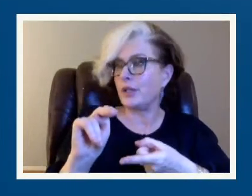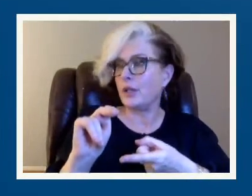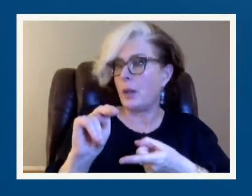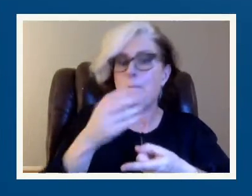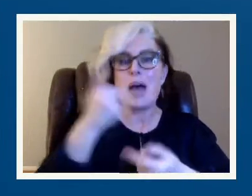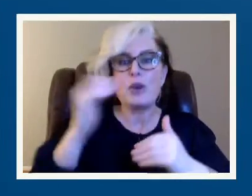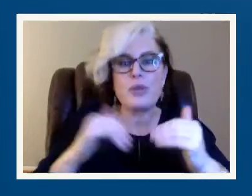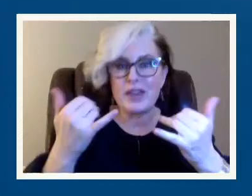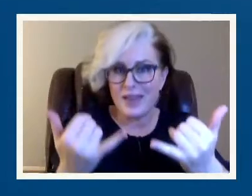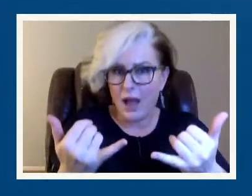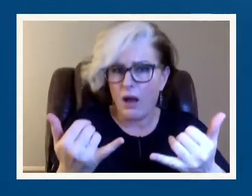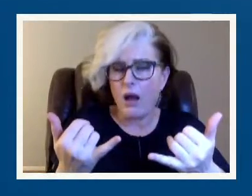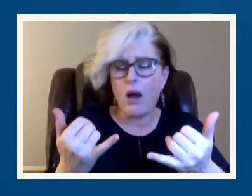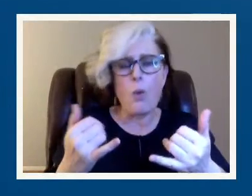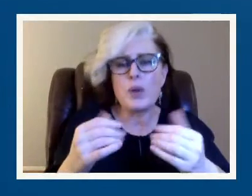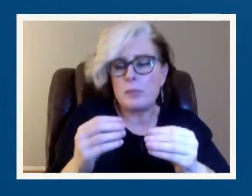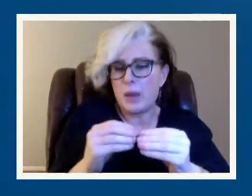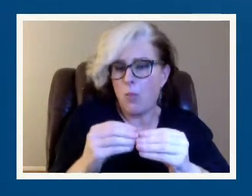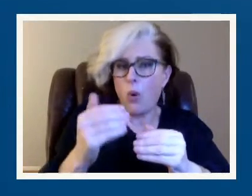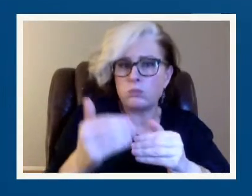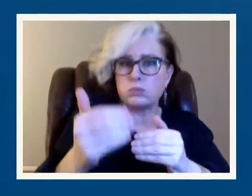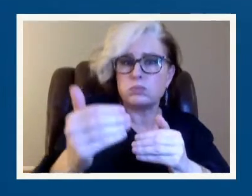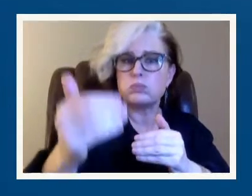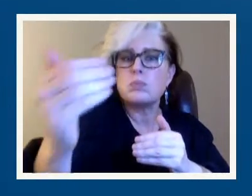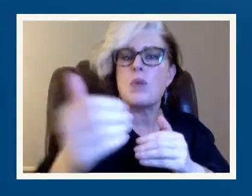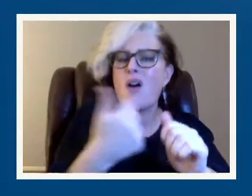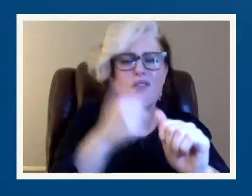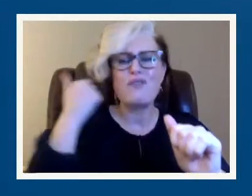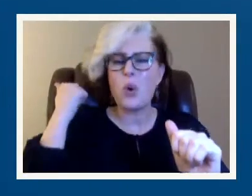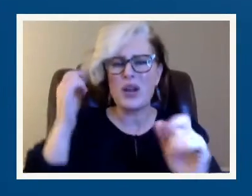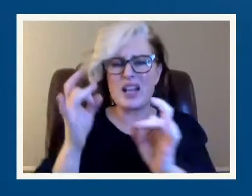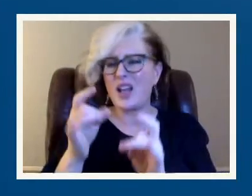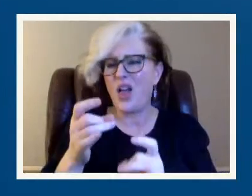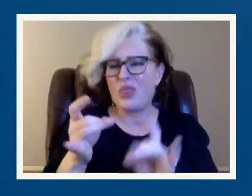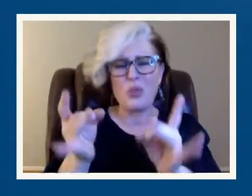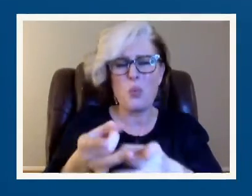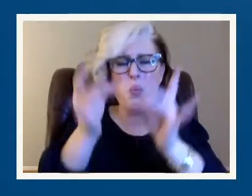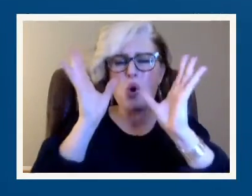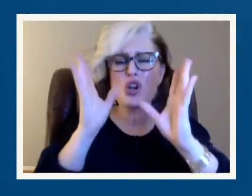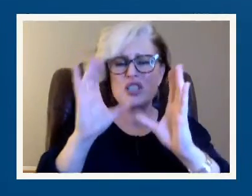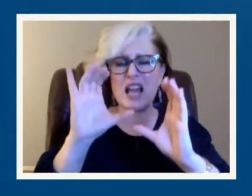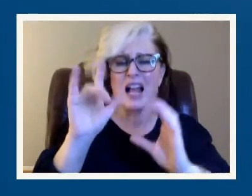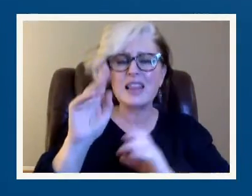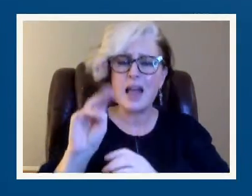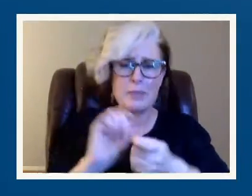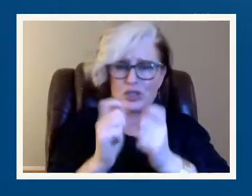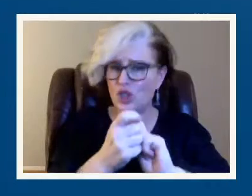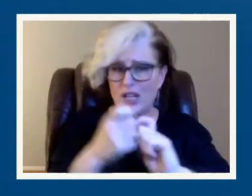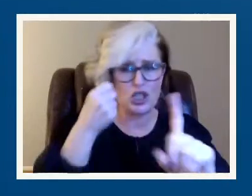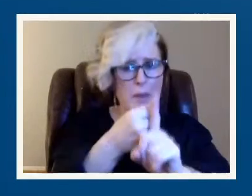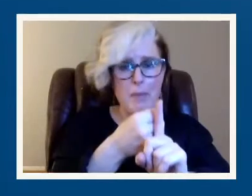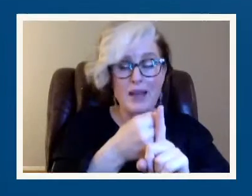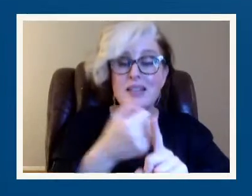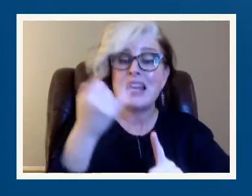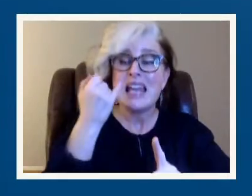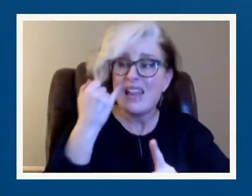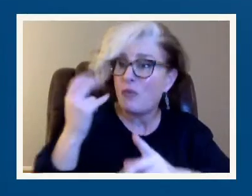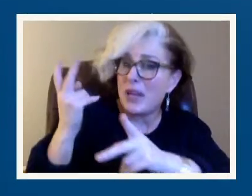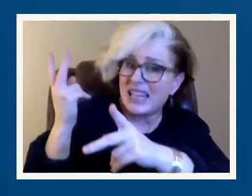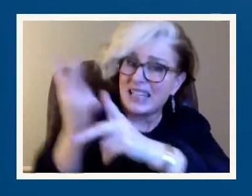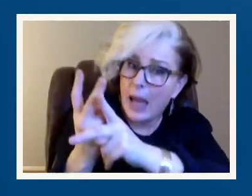did. We'd be further along in avoiding the worst impacts of climate change. If we had kept the Senate